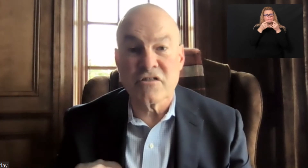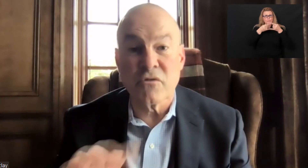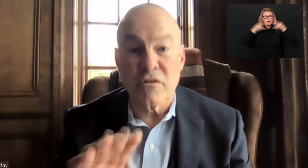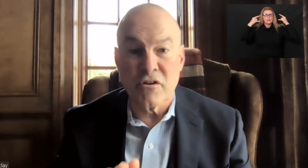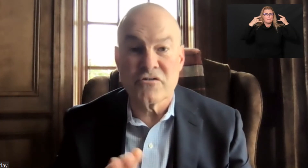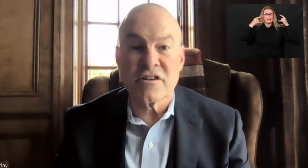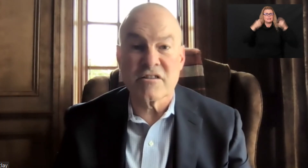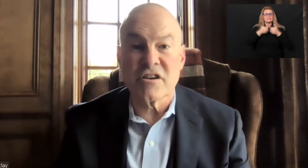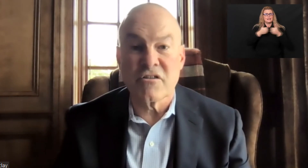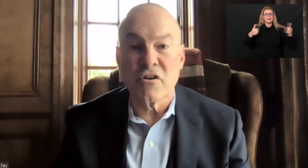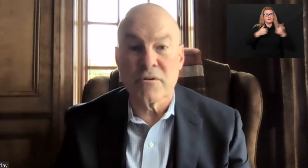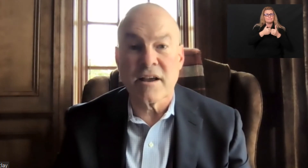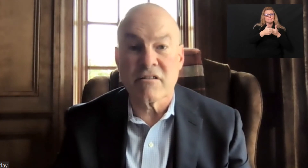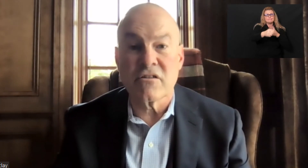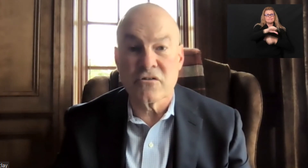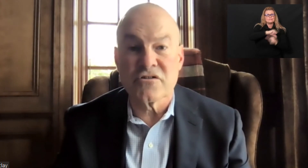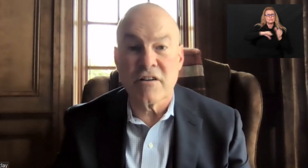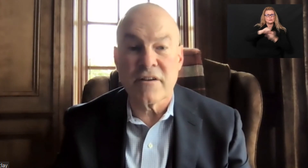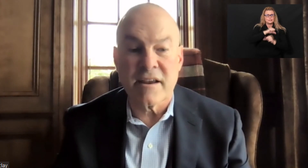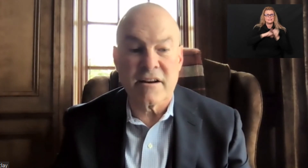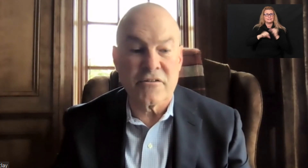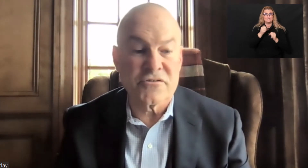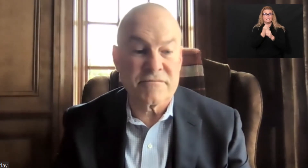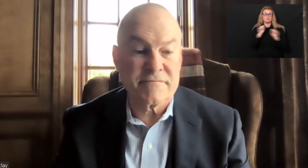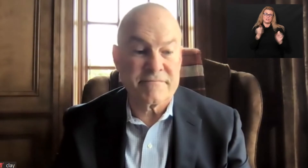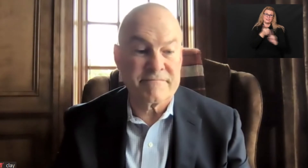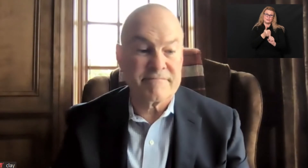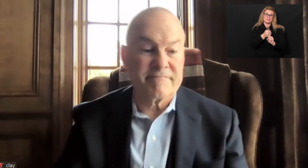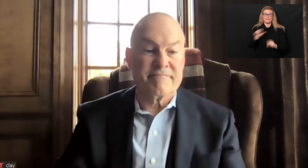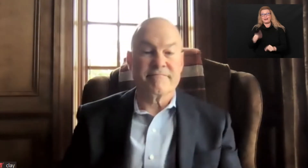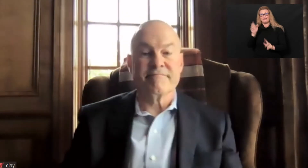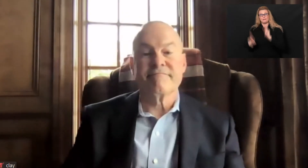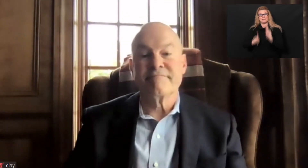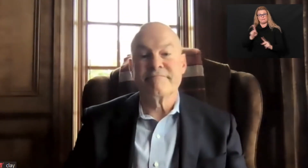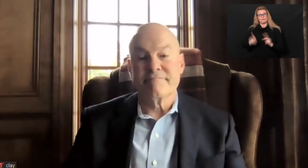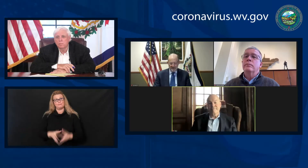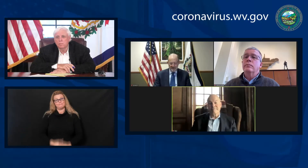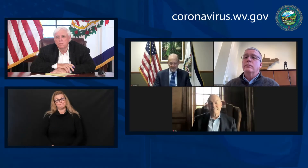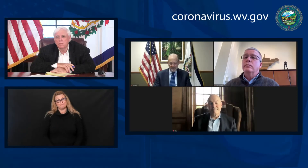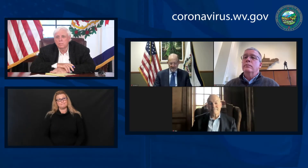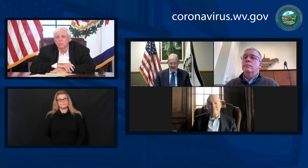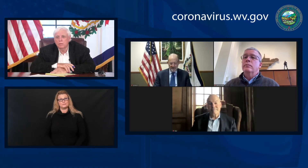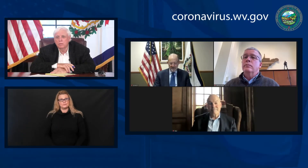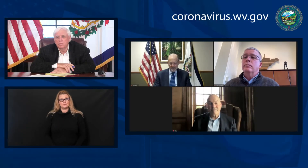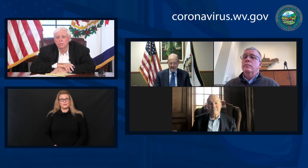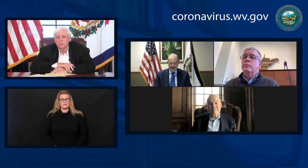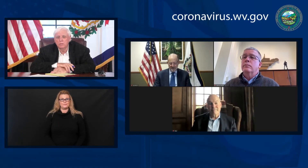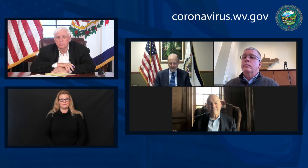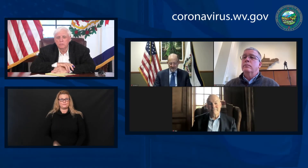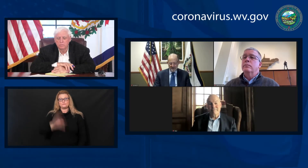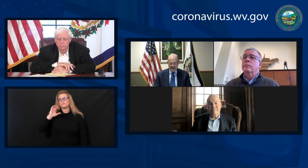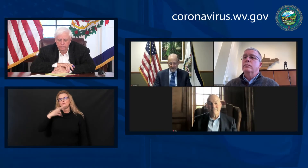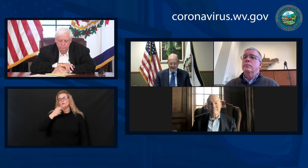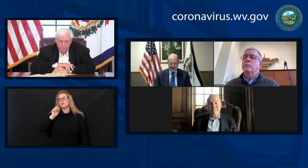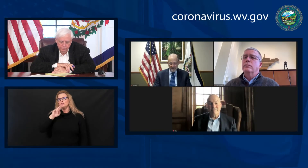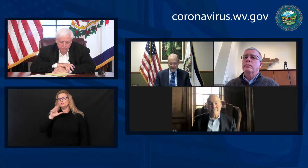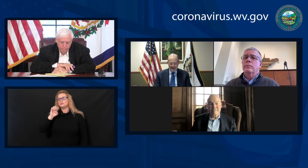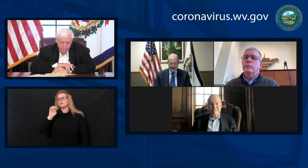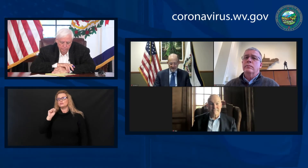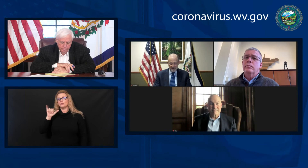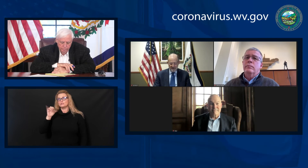distanced and doing those things that you know protect yourself and others. All right, thank you, Mark. Next, we'll go to Charles Young with WV